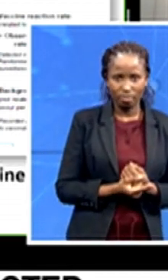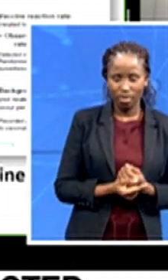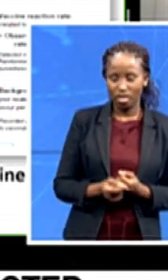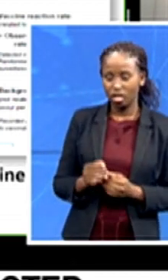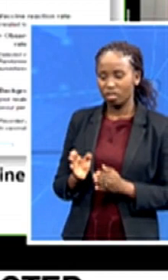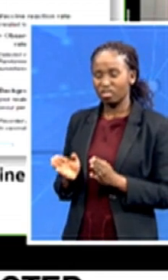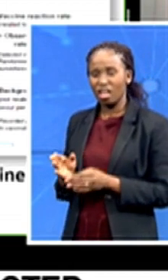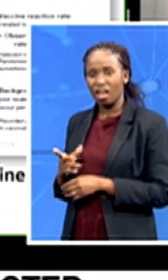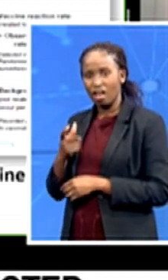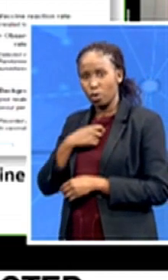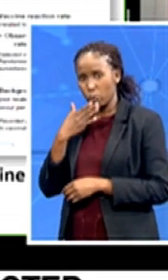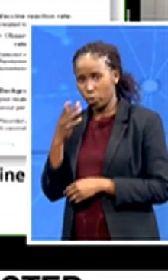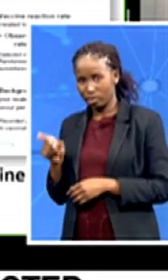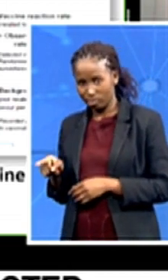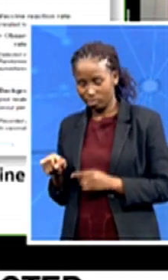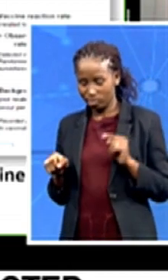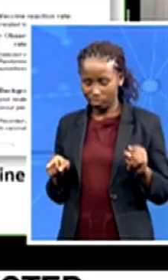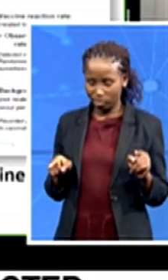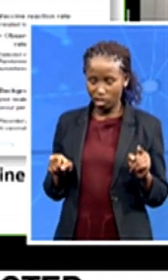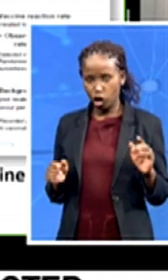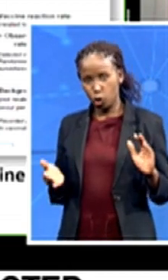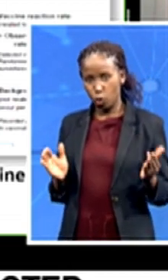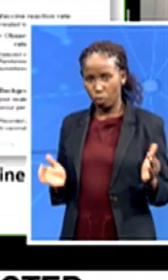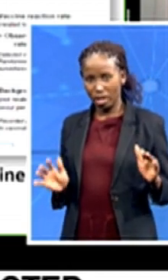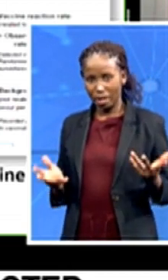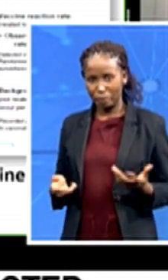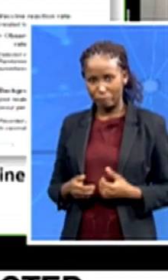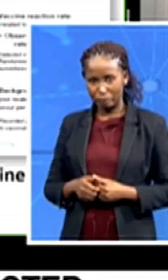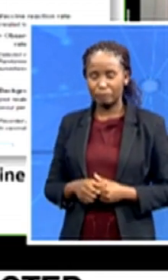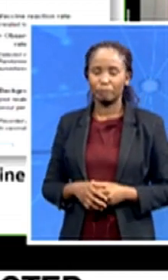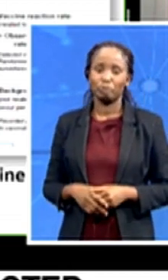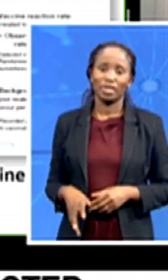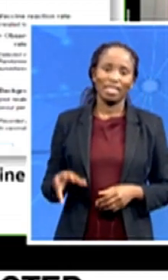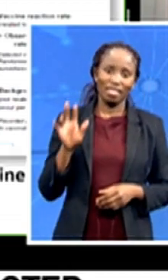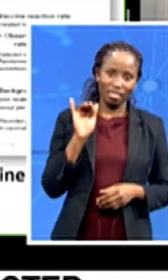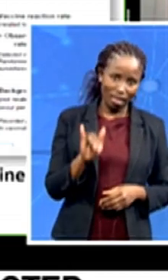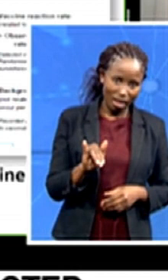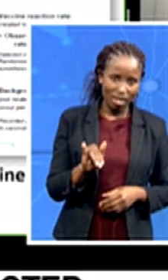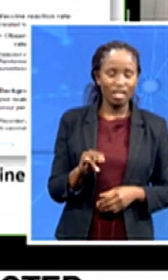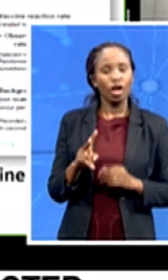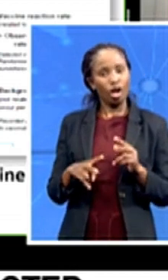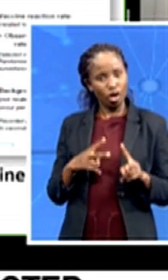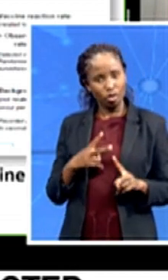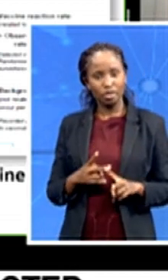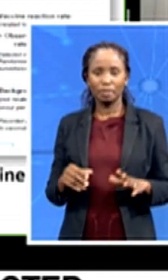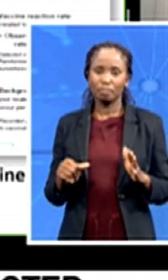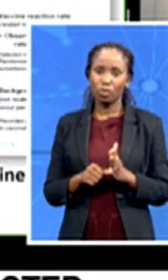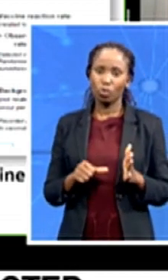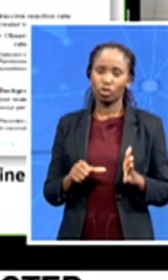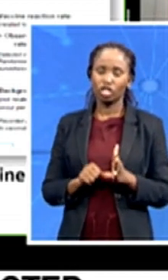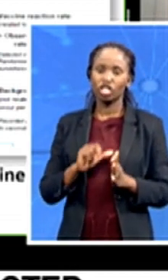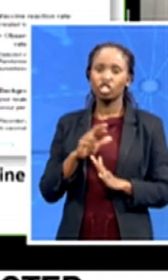people. So, and that also plays a very important role when you look at any deaths